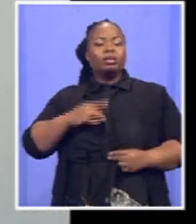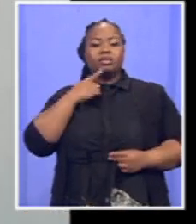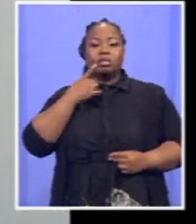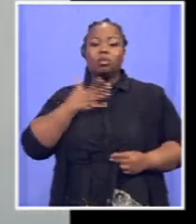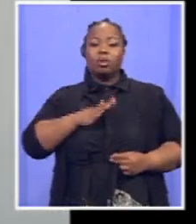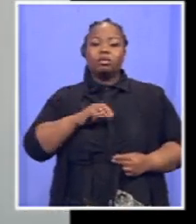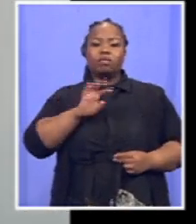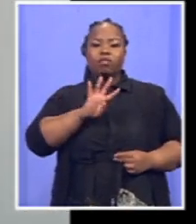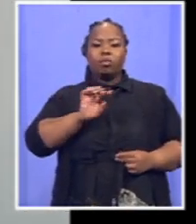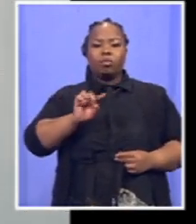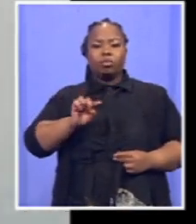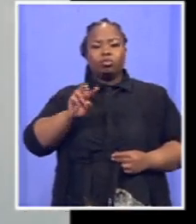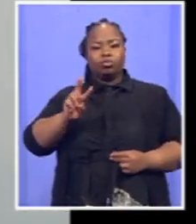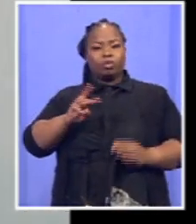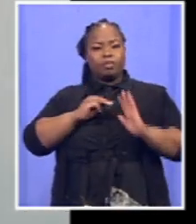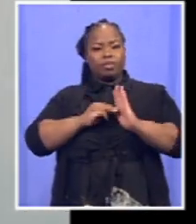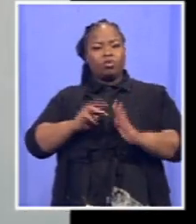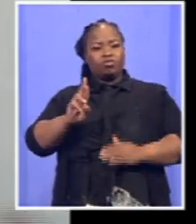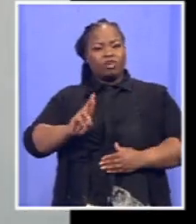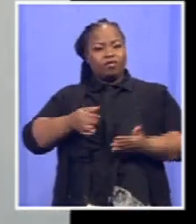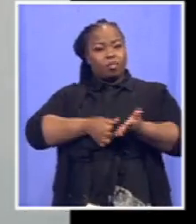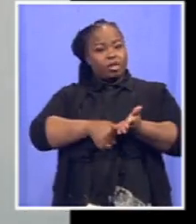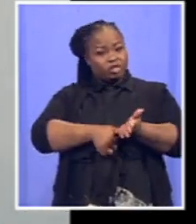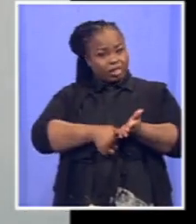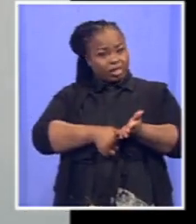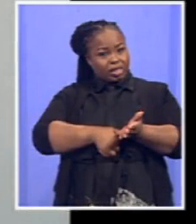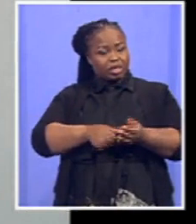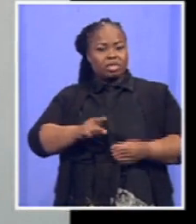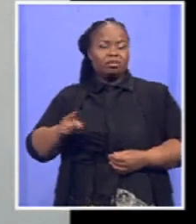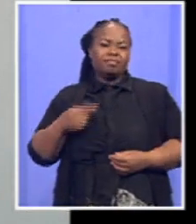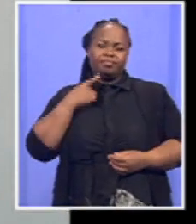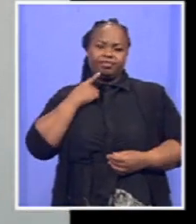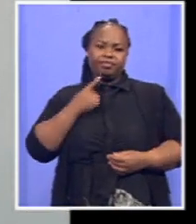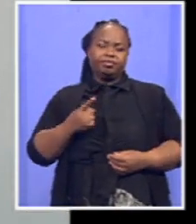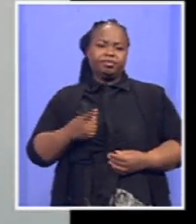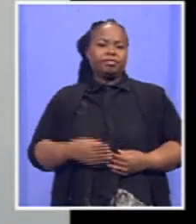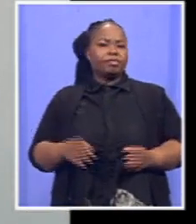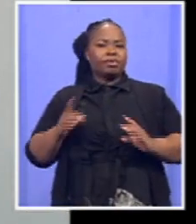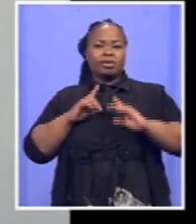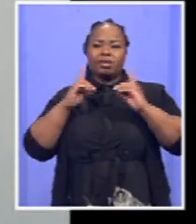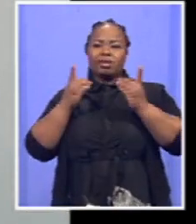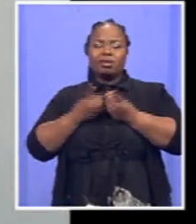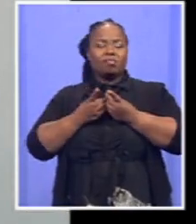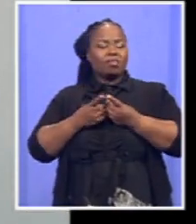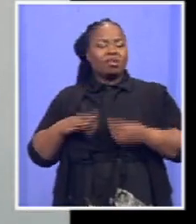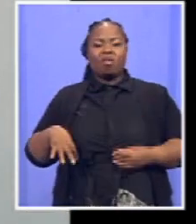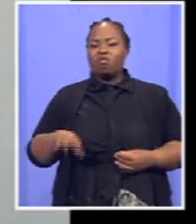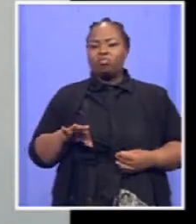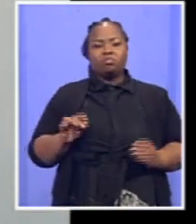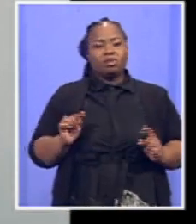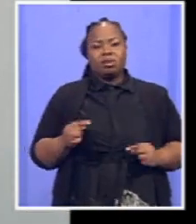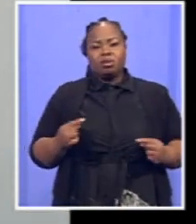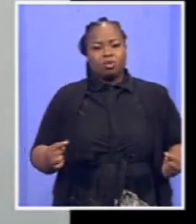4.2 million rand pension. And what she was saying is that the department cannot afford